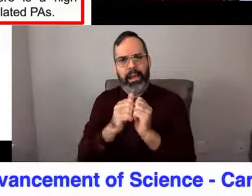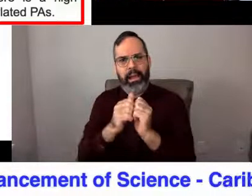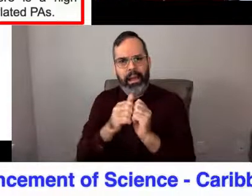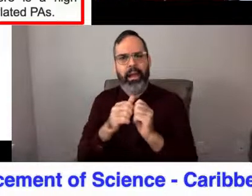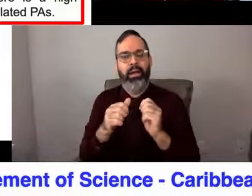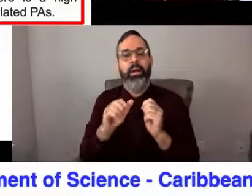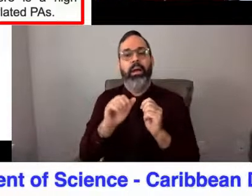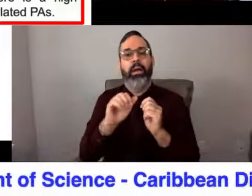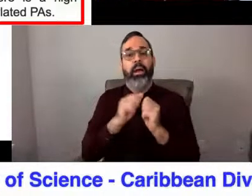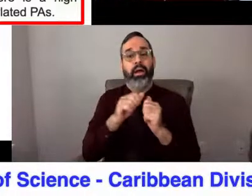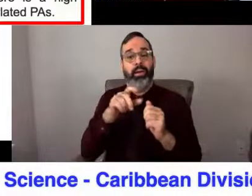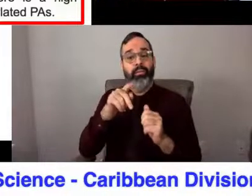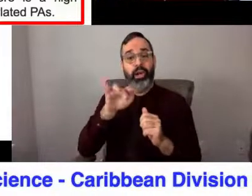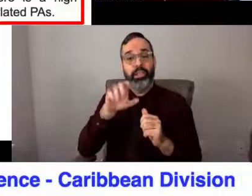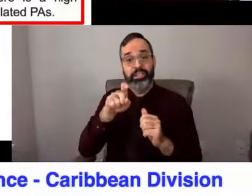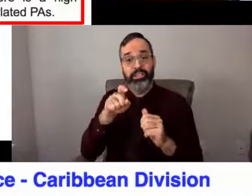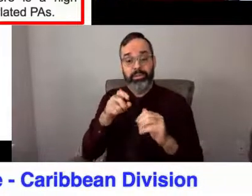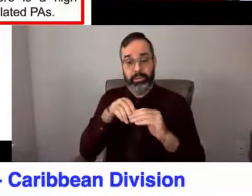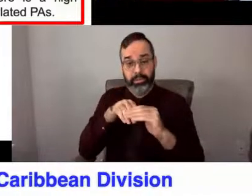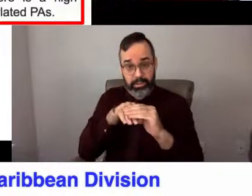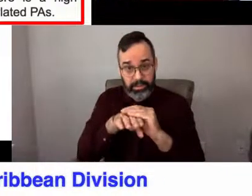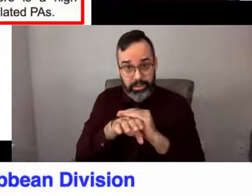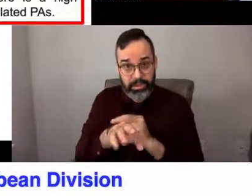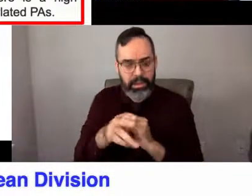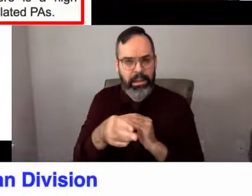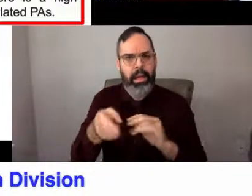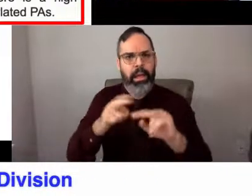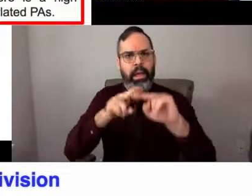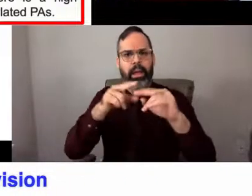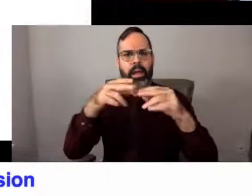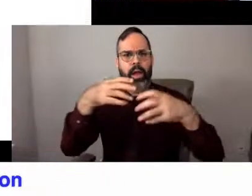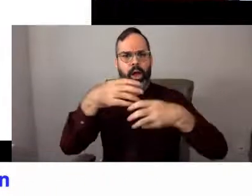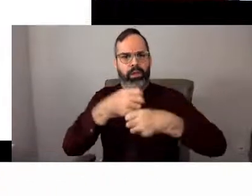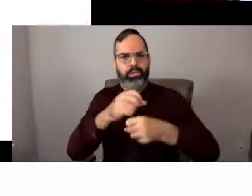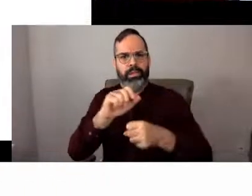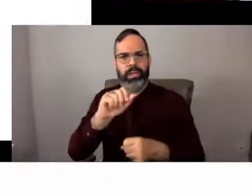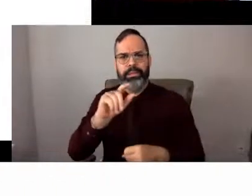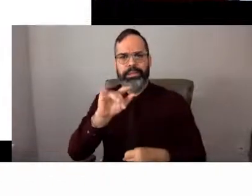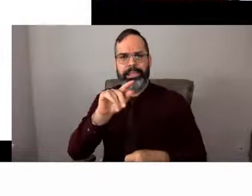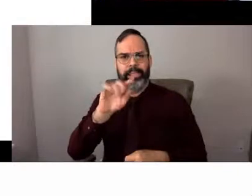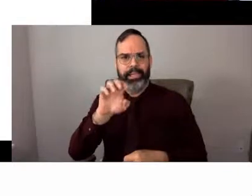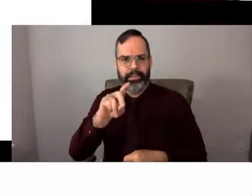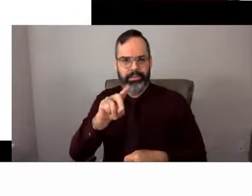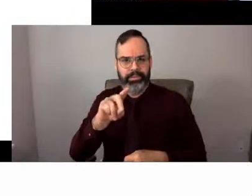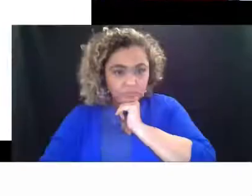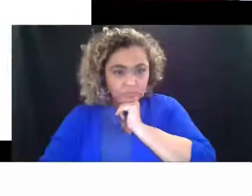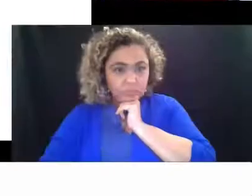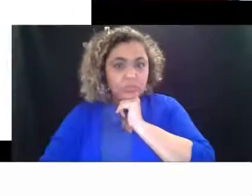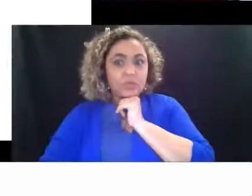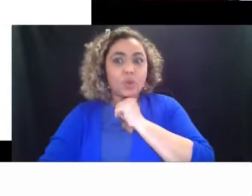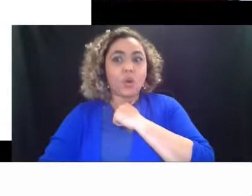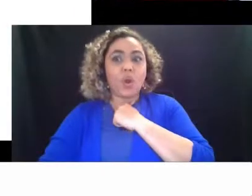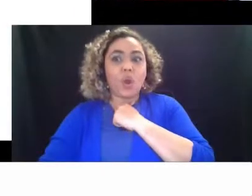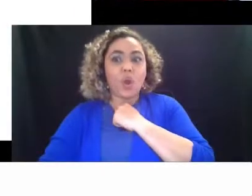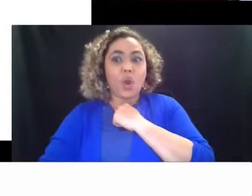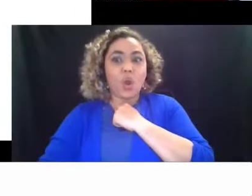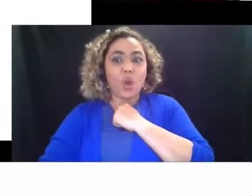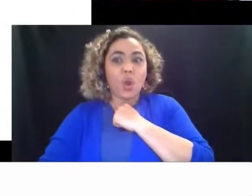is increased and there is a high concentration of acetylated polyamines. That will be all. Thank you.